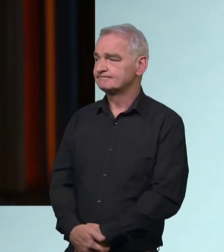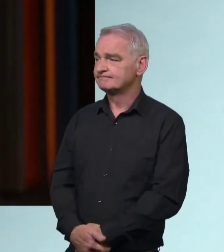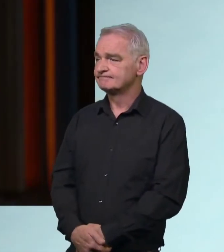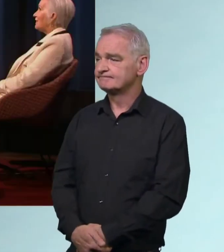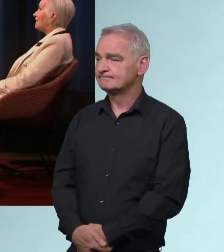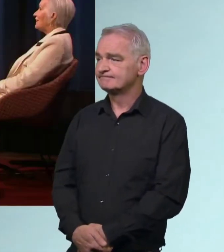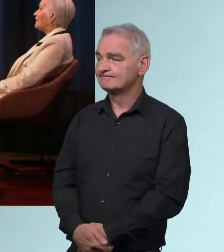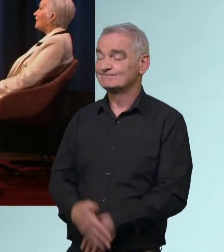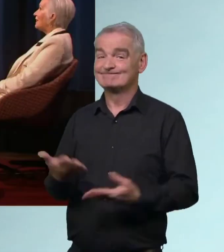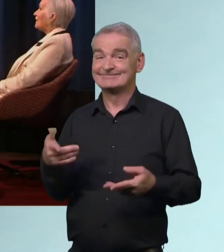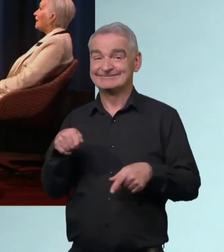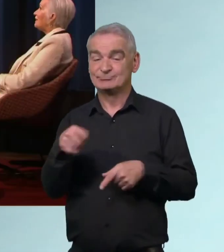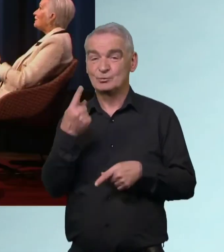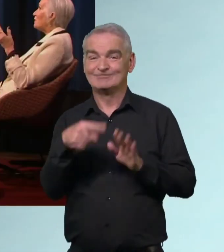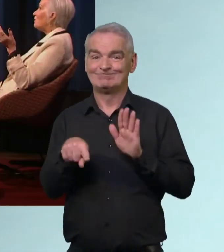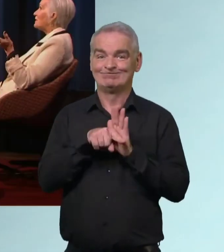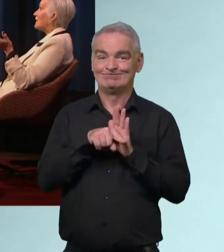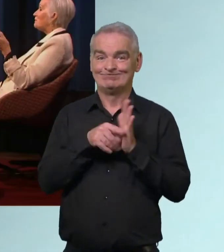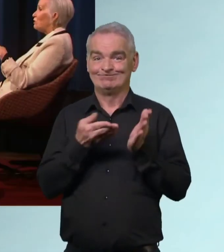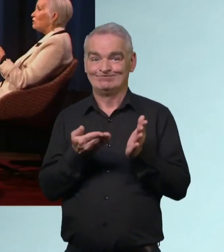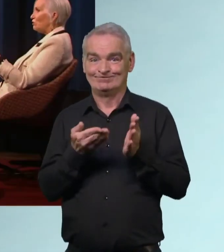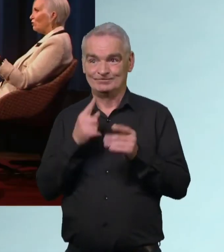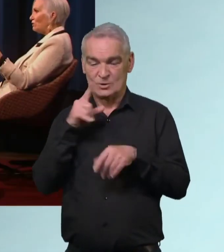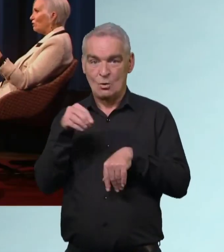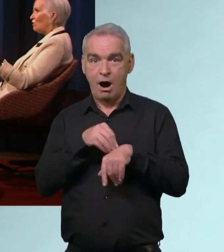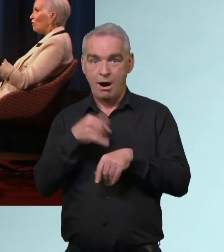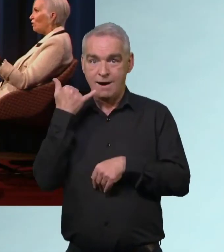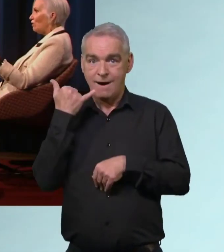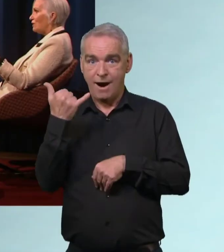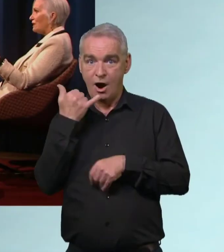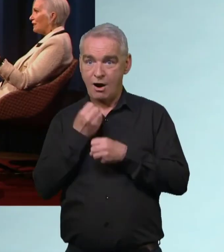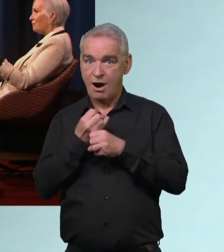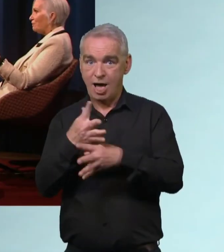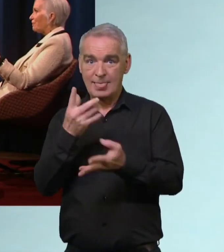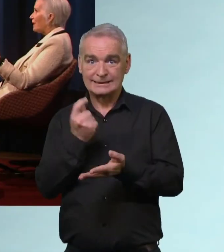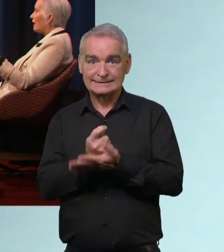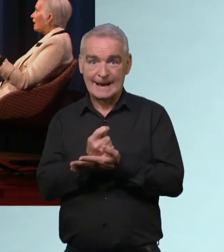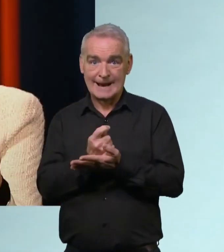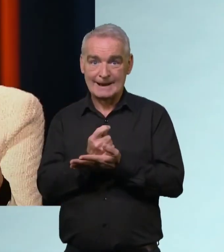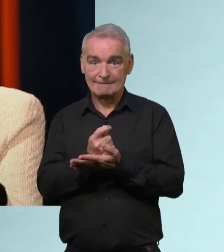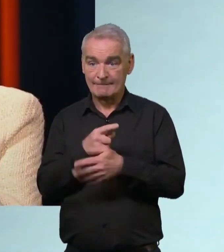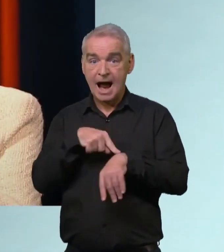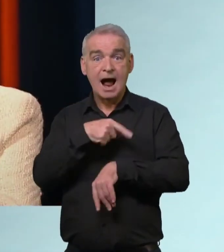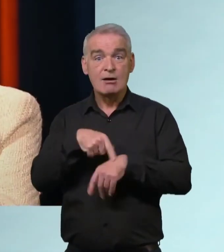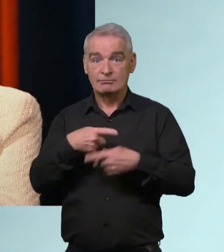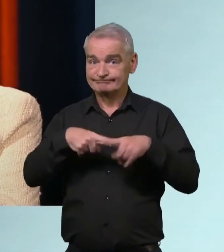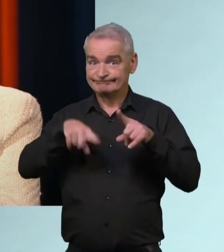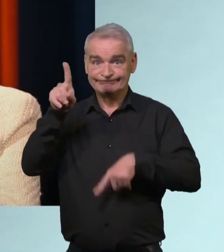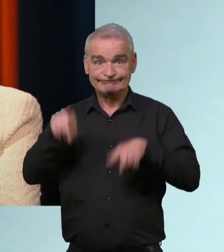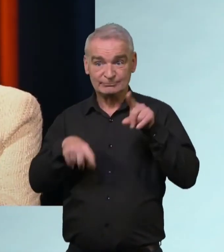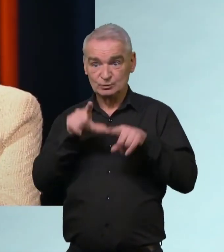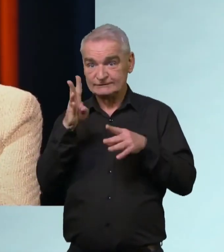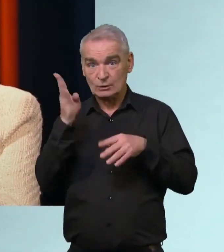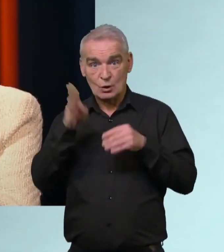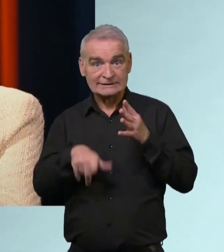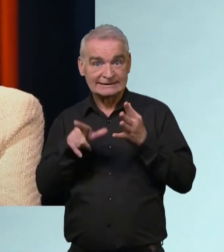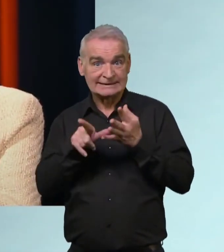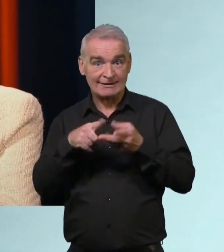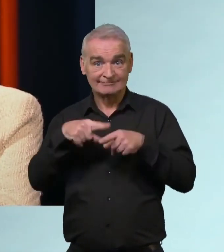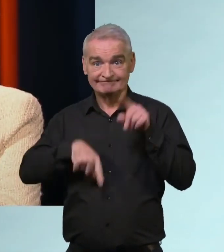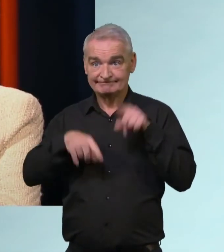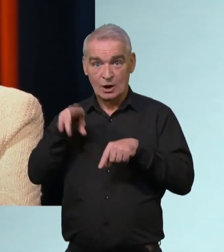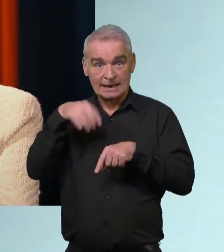No, because it's one of those things, because you're on call all the time, your hours are unpredictable. So